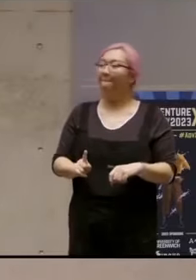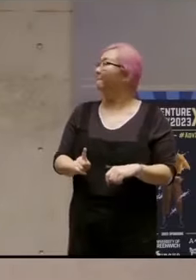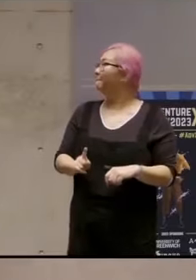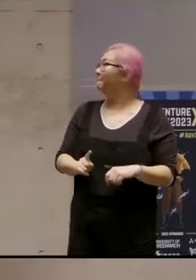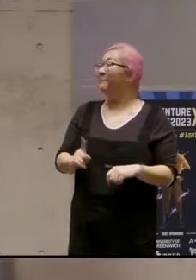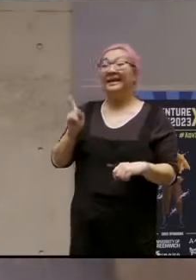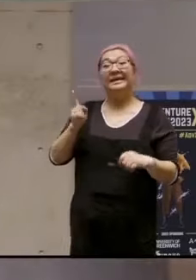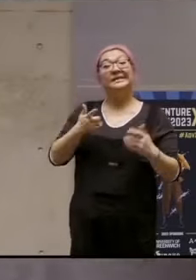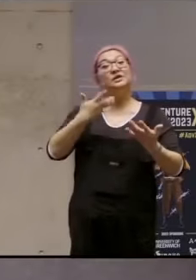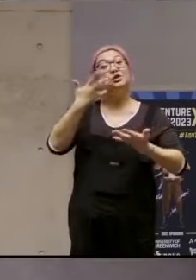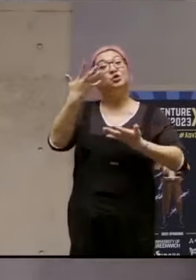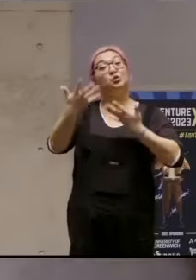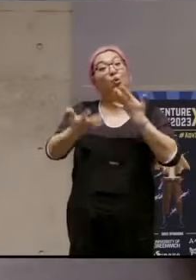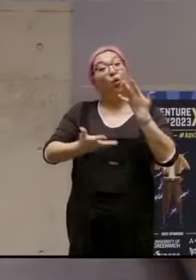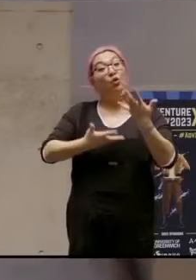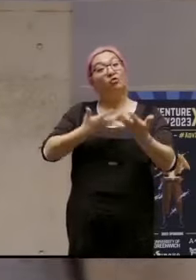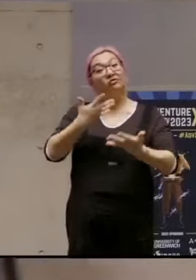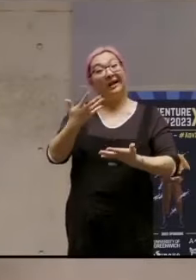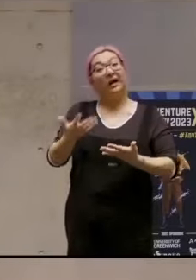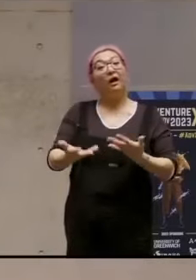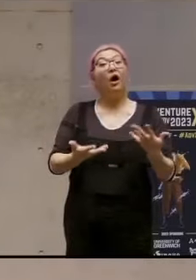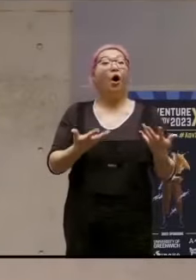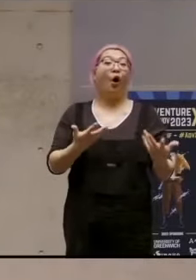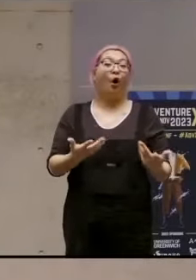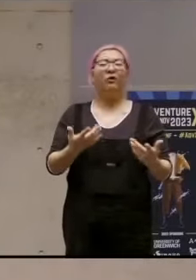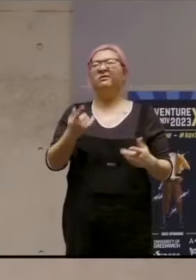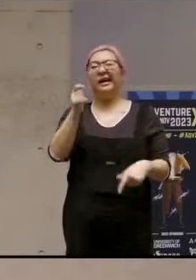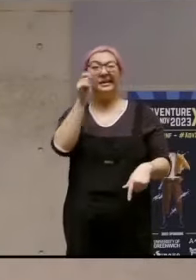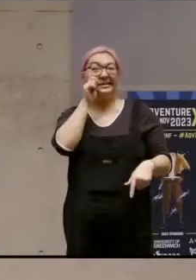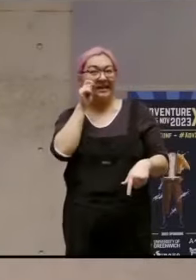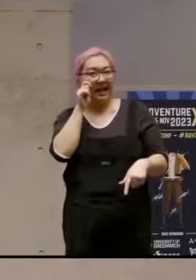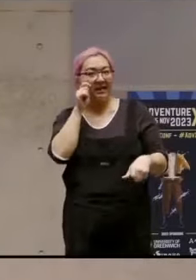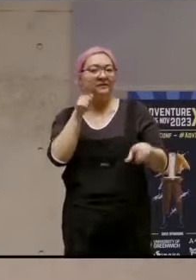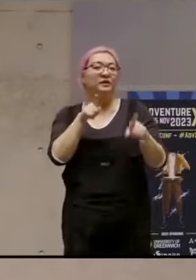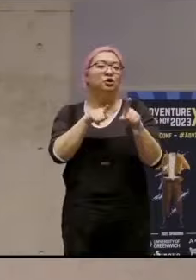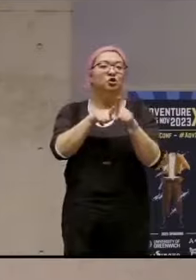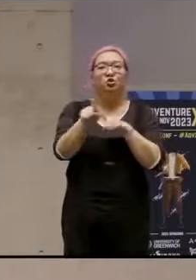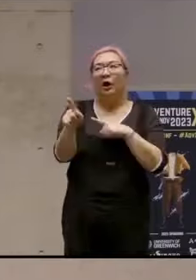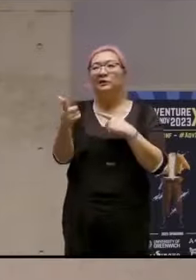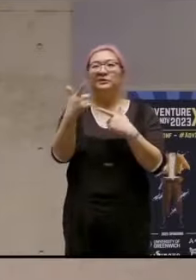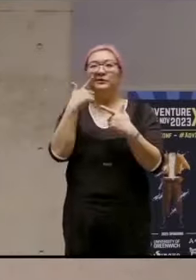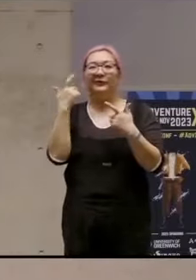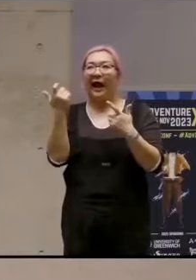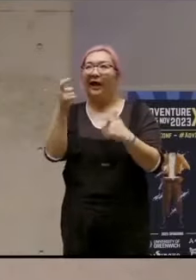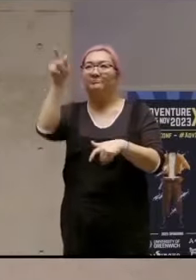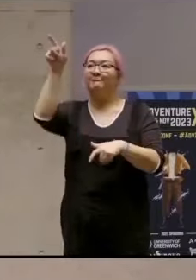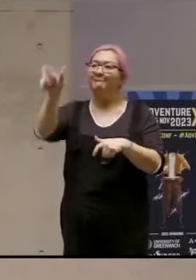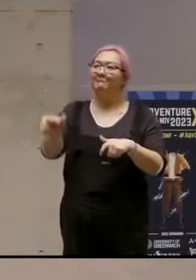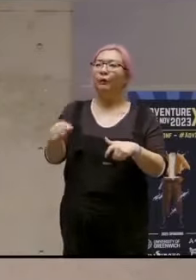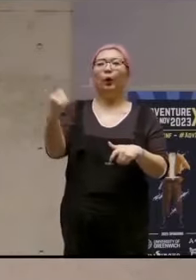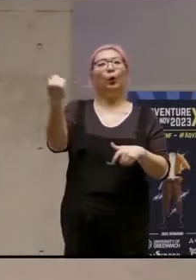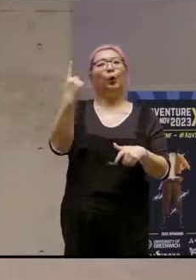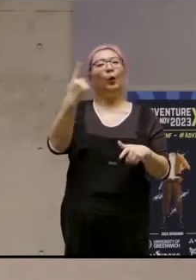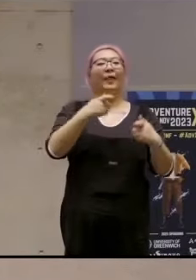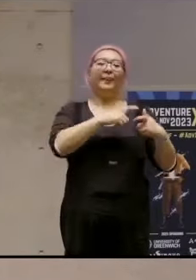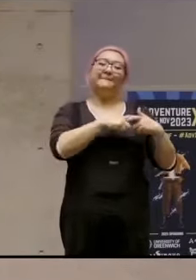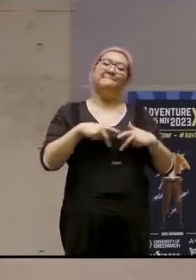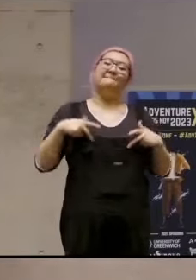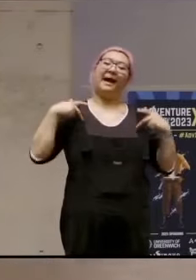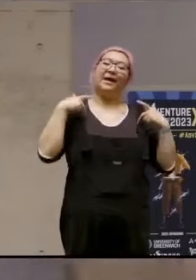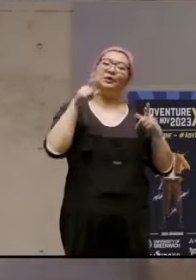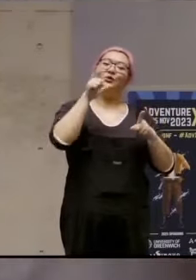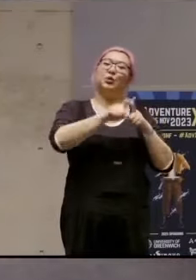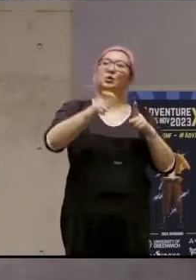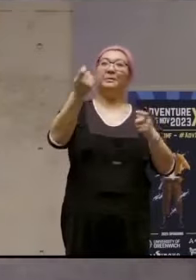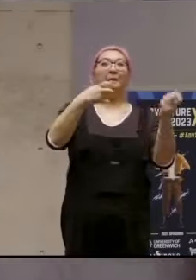the fairly standard story of a detective trying to find the mayor's lost daughter. The game consists of 3D backgrounds and